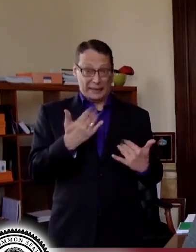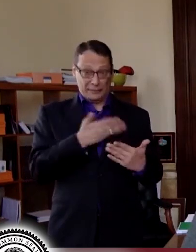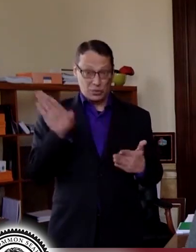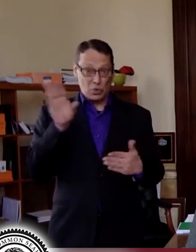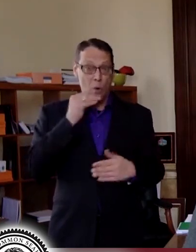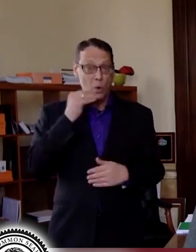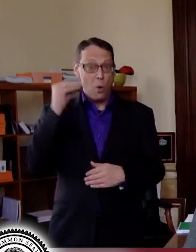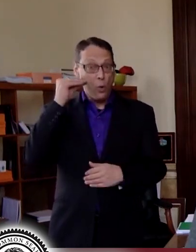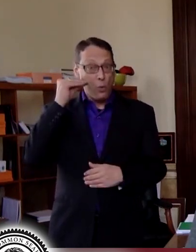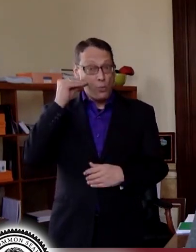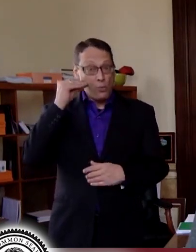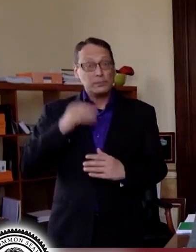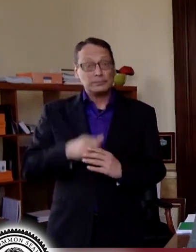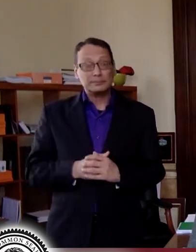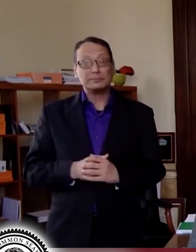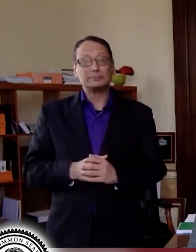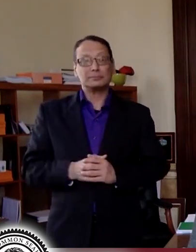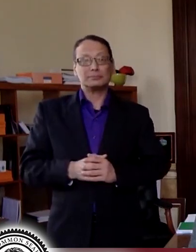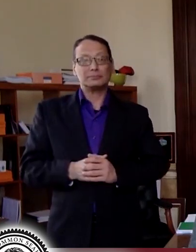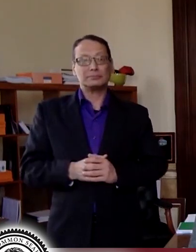have to,